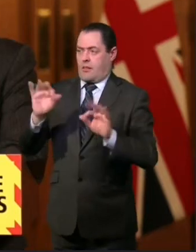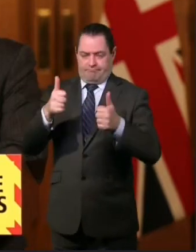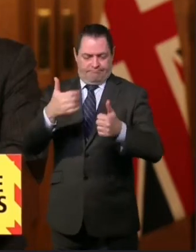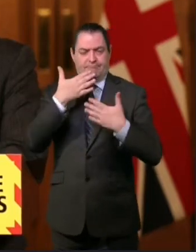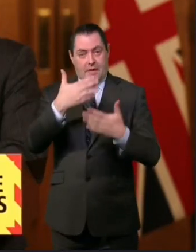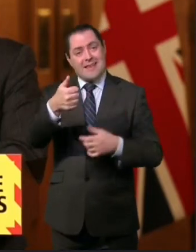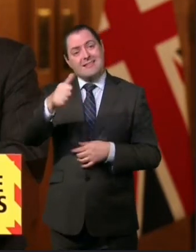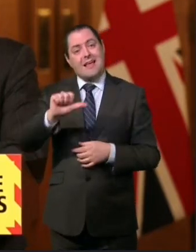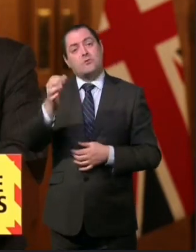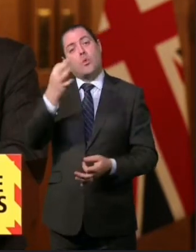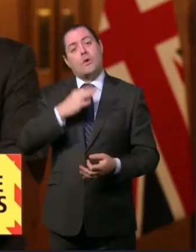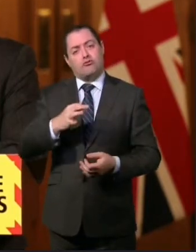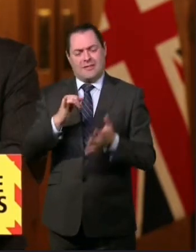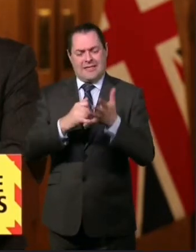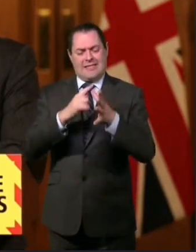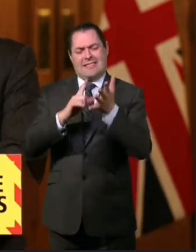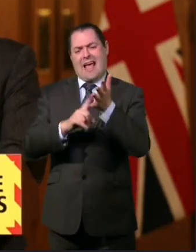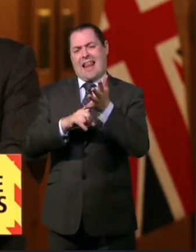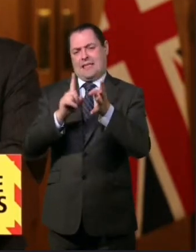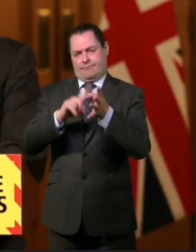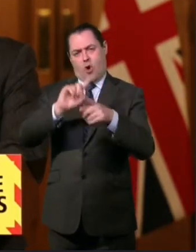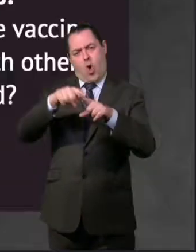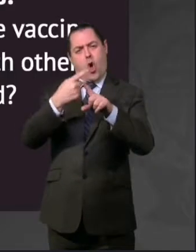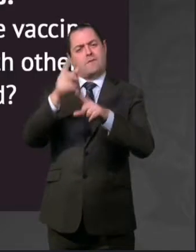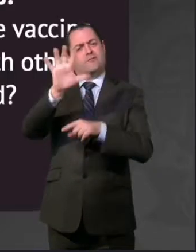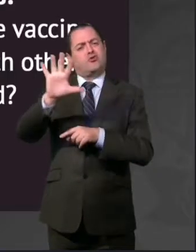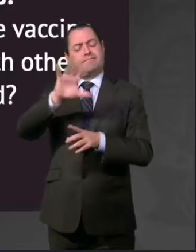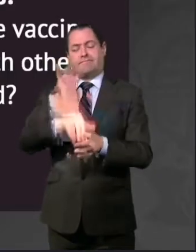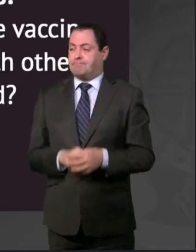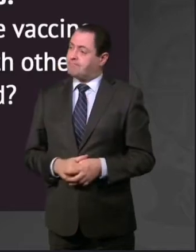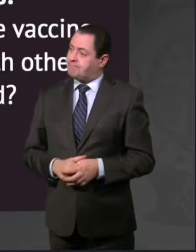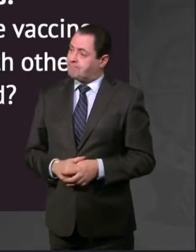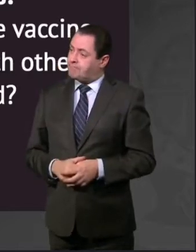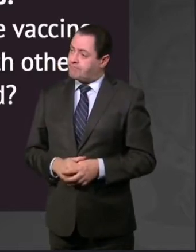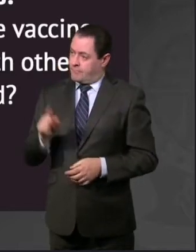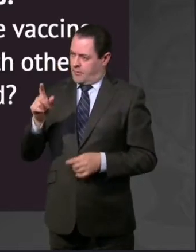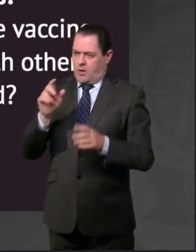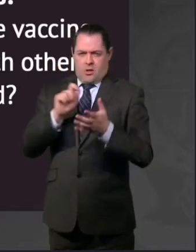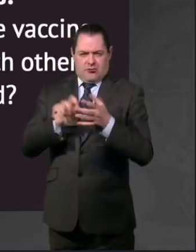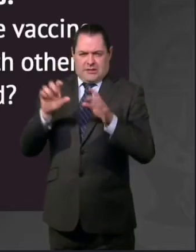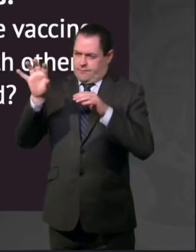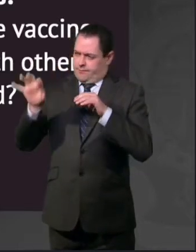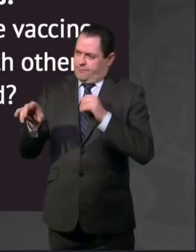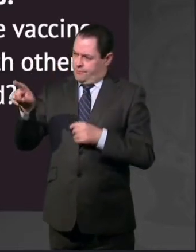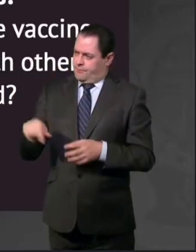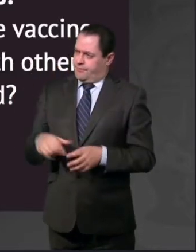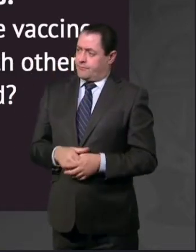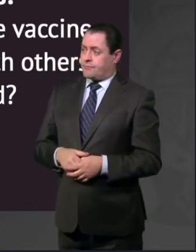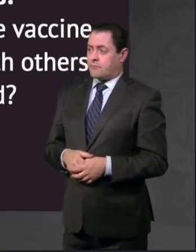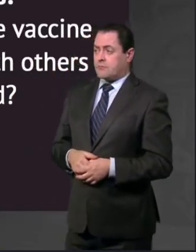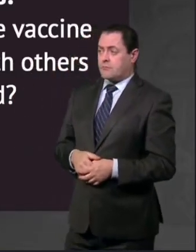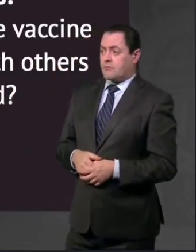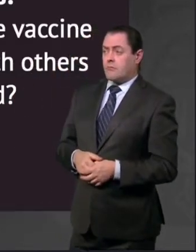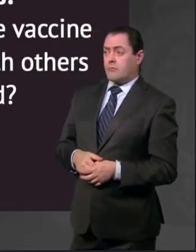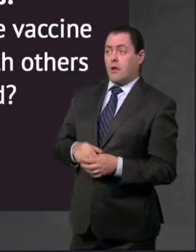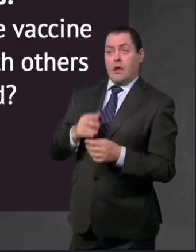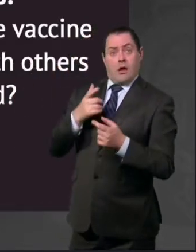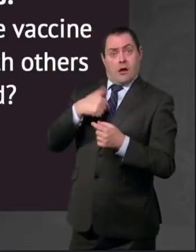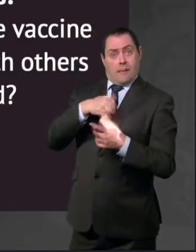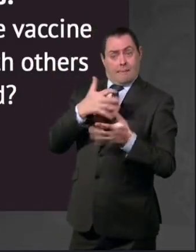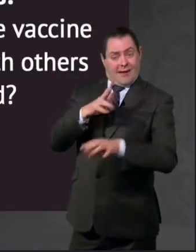Oxfordshire. Sally from Oxfordshire asks, are those of us who have had the vaccine now allowed to mix together